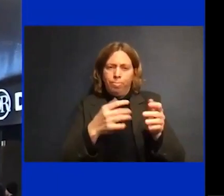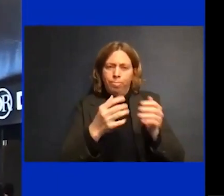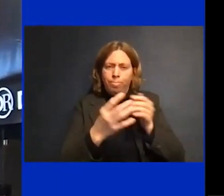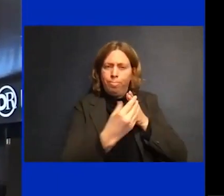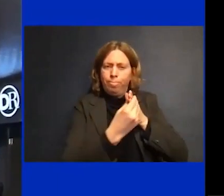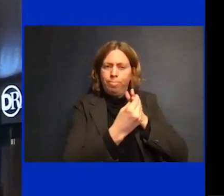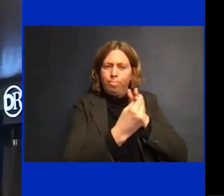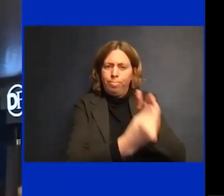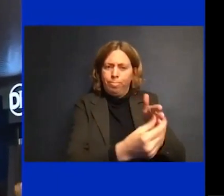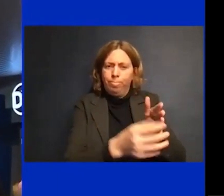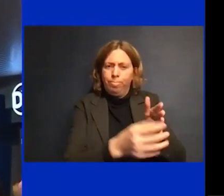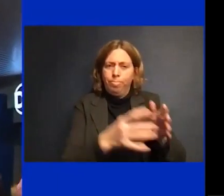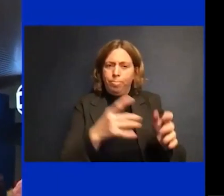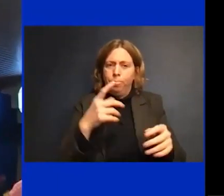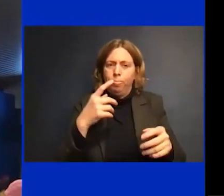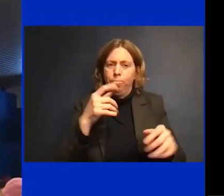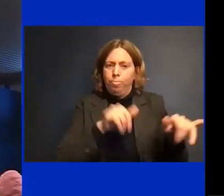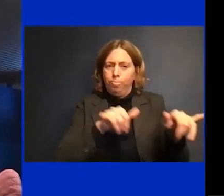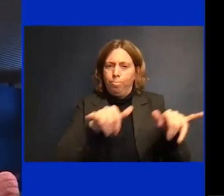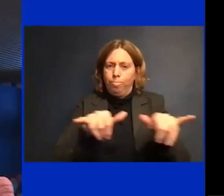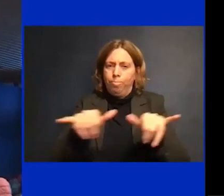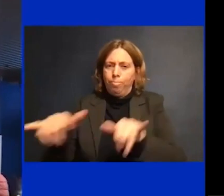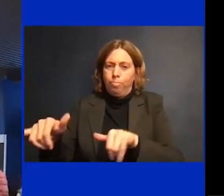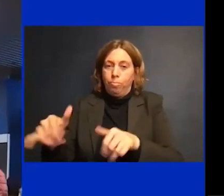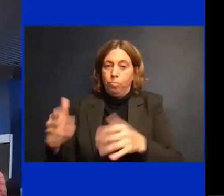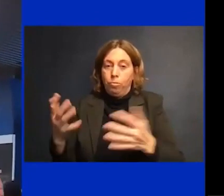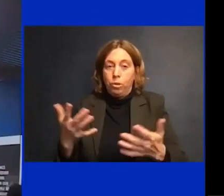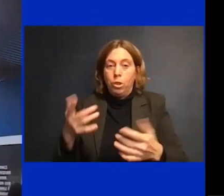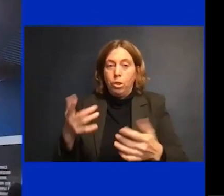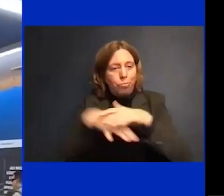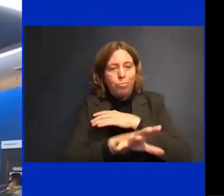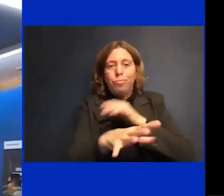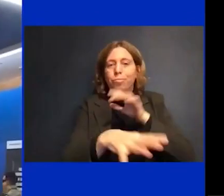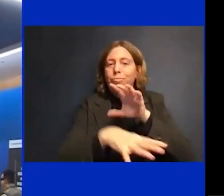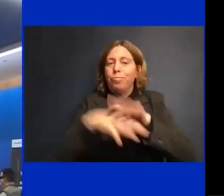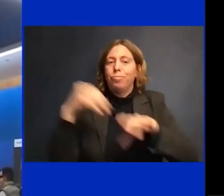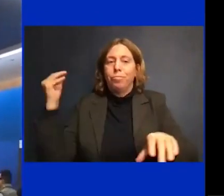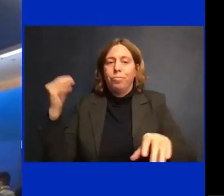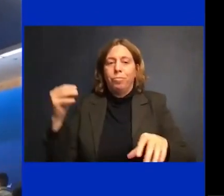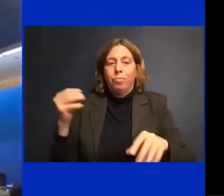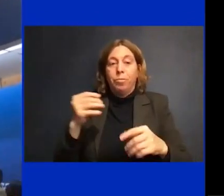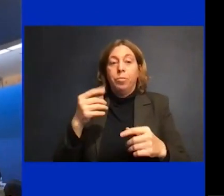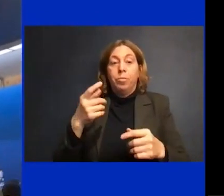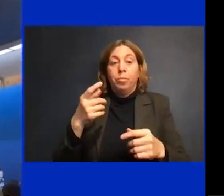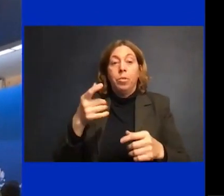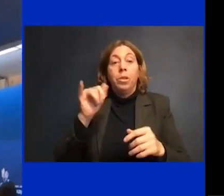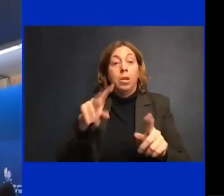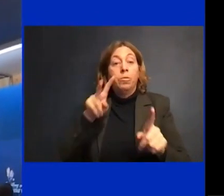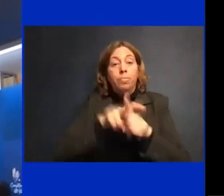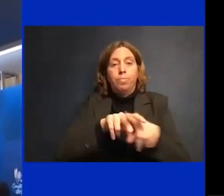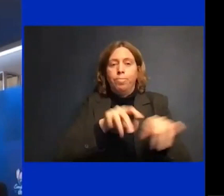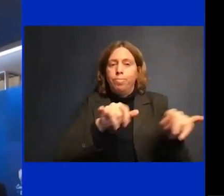commuter experience within the bus terminal. This principle has played a pivotal role in shaping the following project